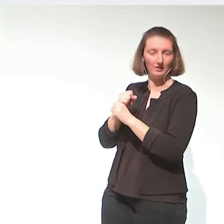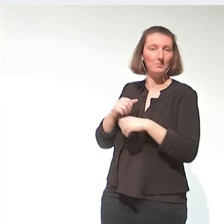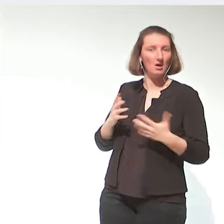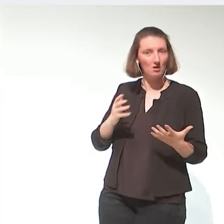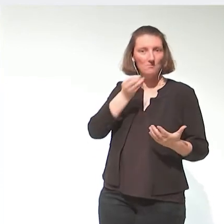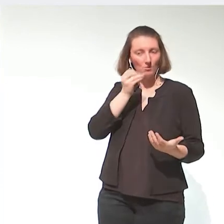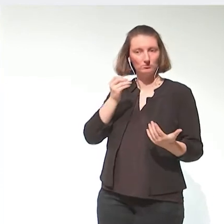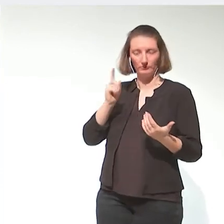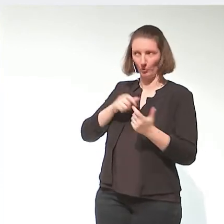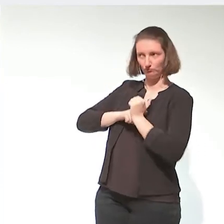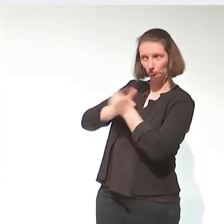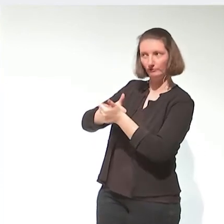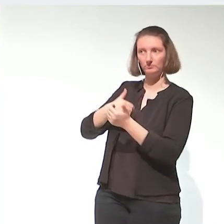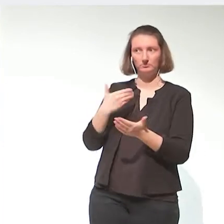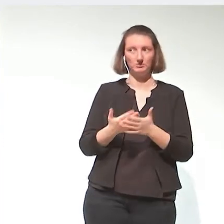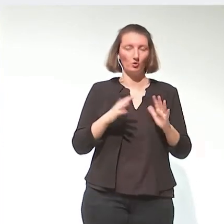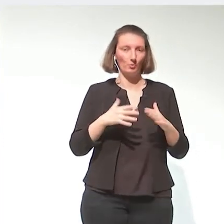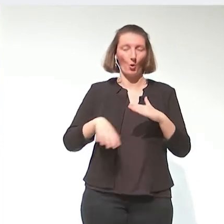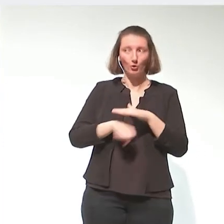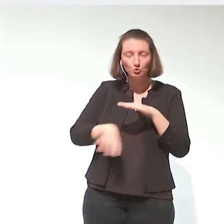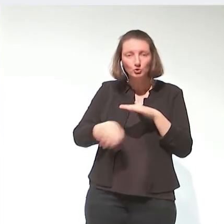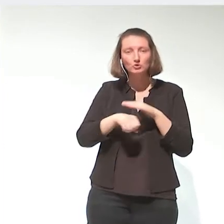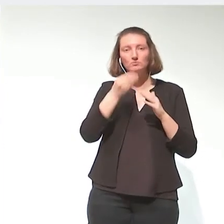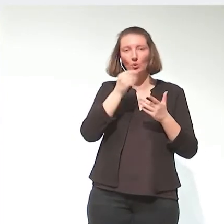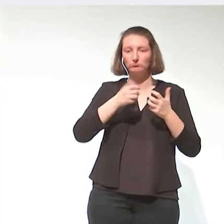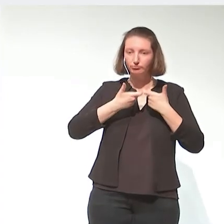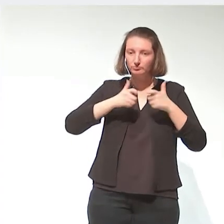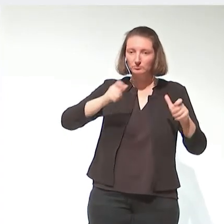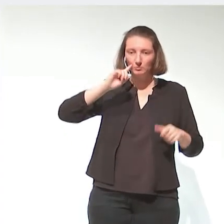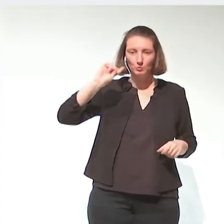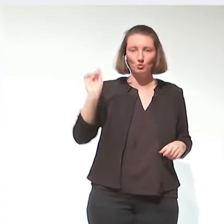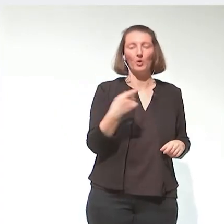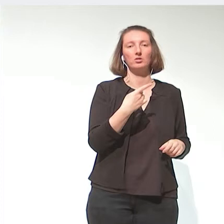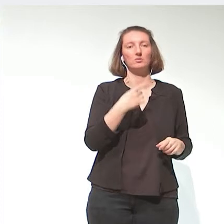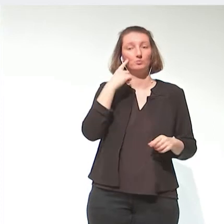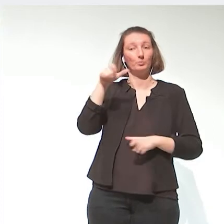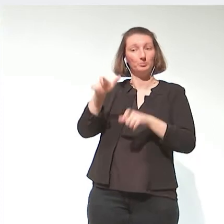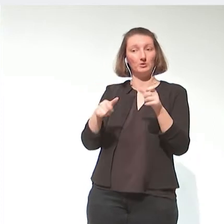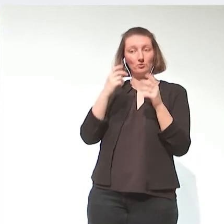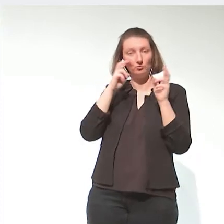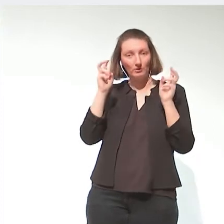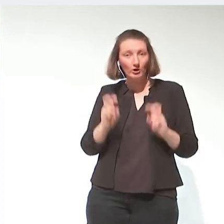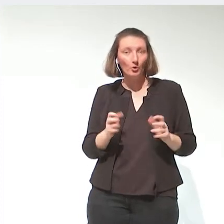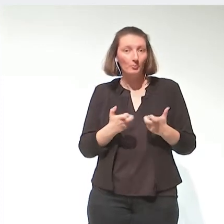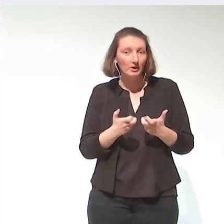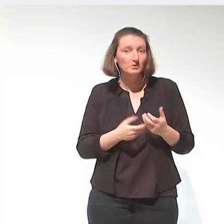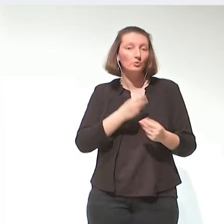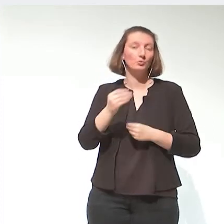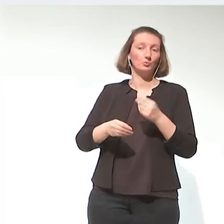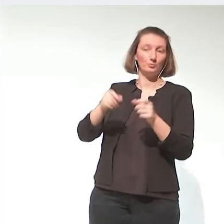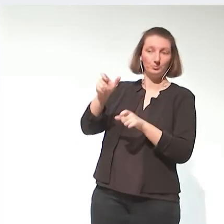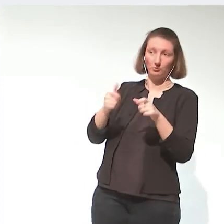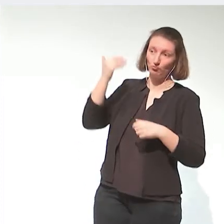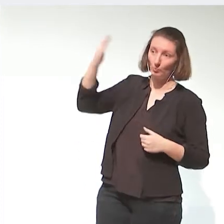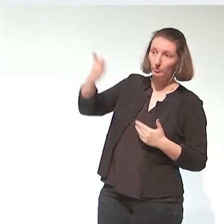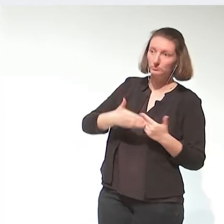And also, for example, when it comes to blind persons and persons with print disabilities, making sure that they have, let's say,